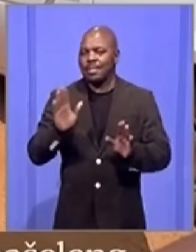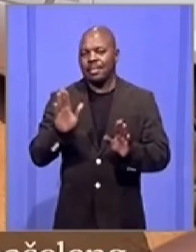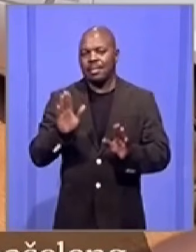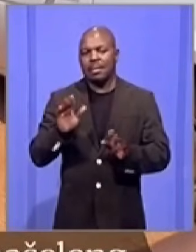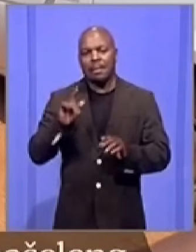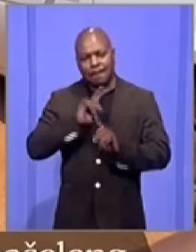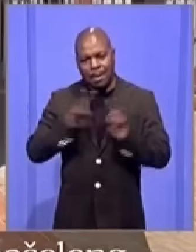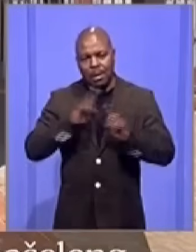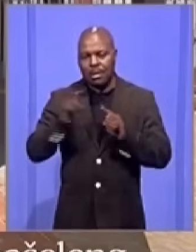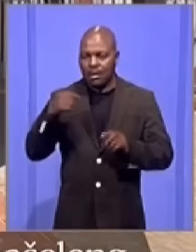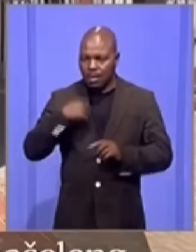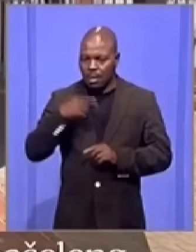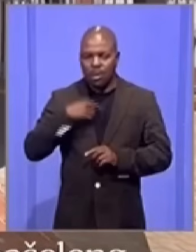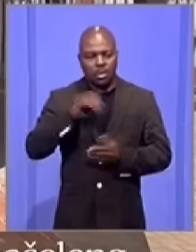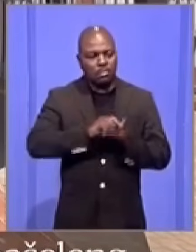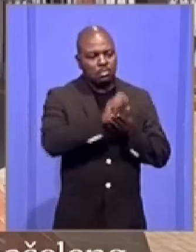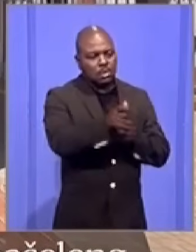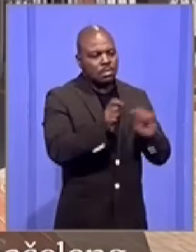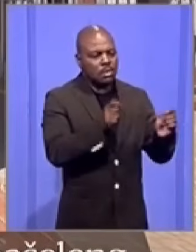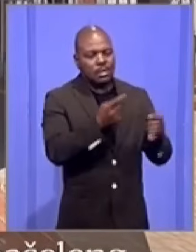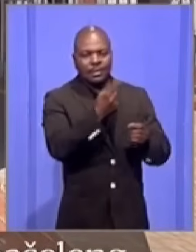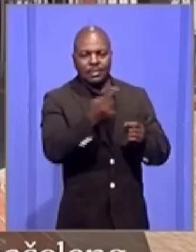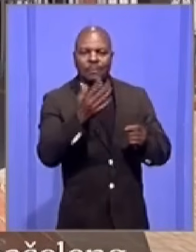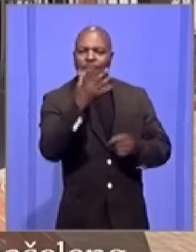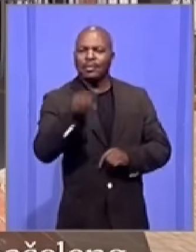na rena le suruto sa rena sa gore re fana di 5000